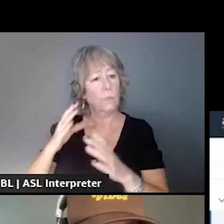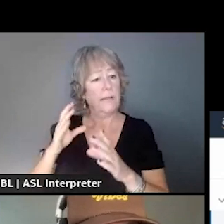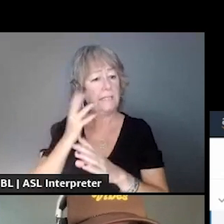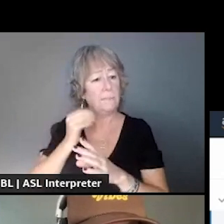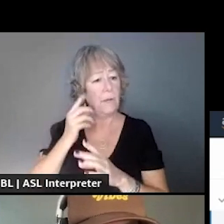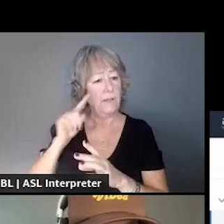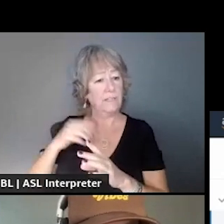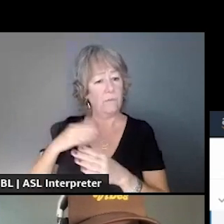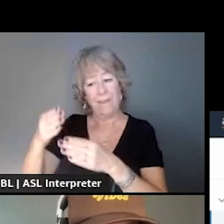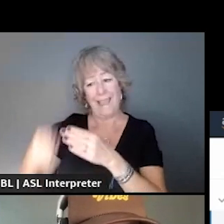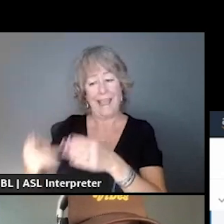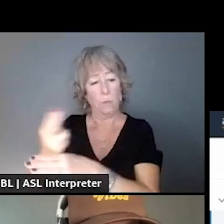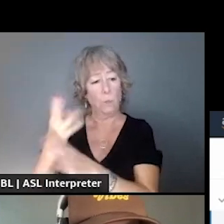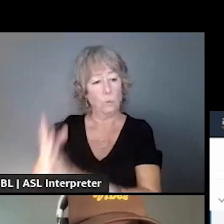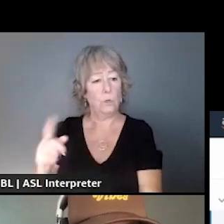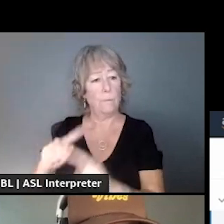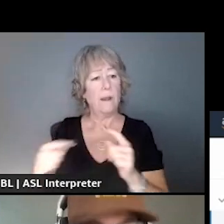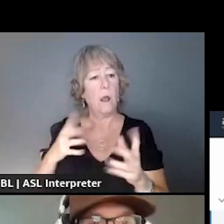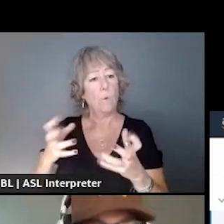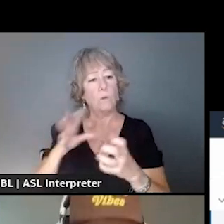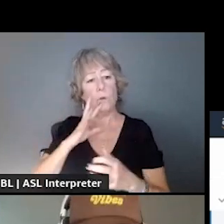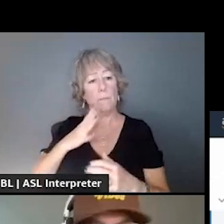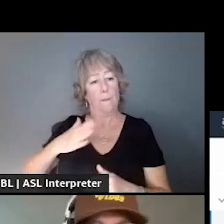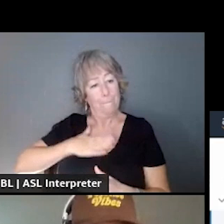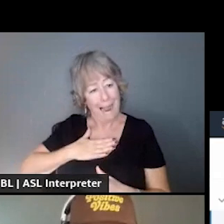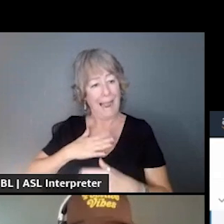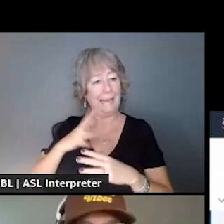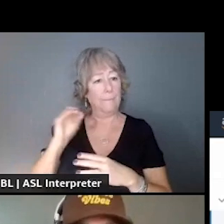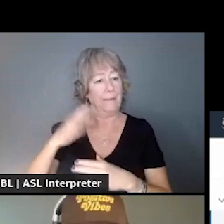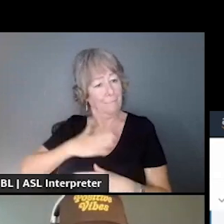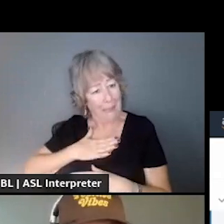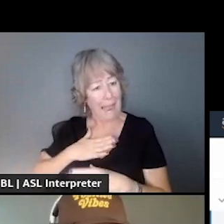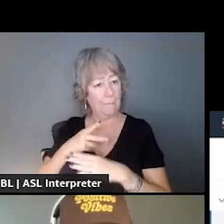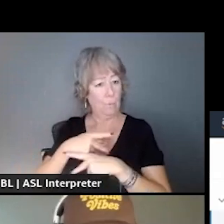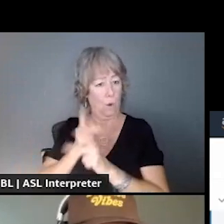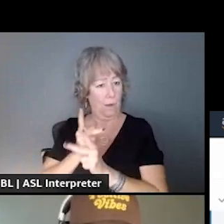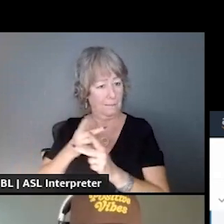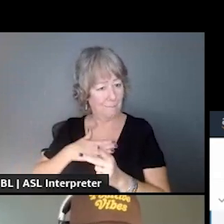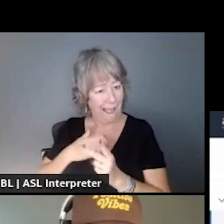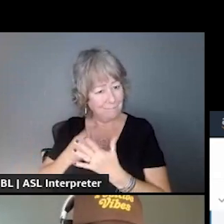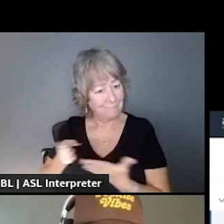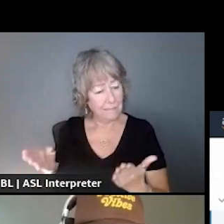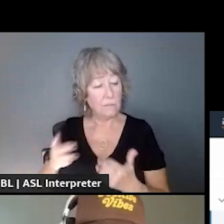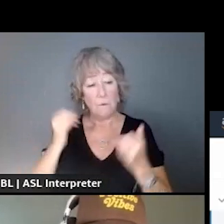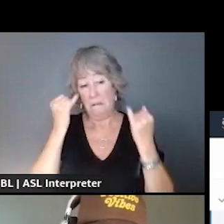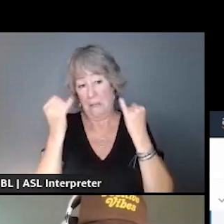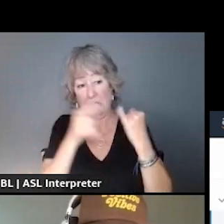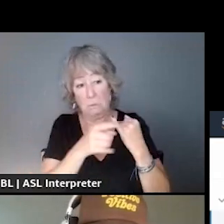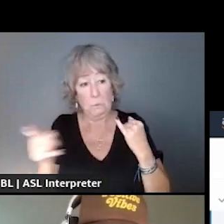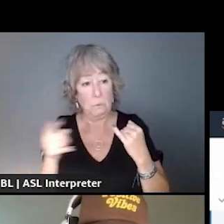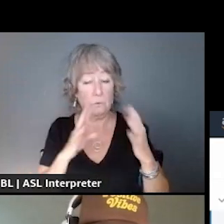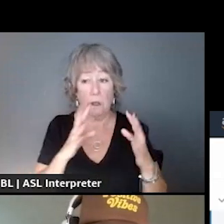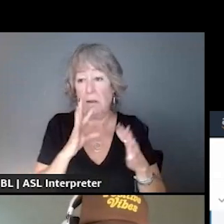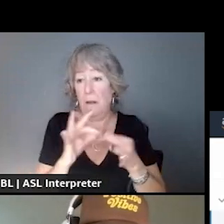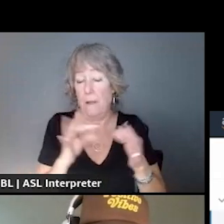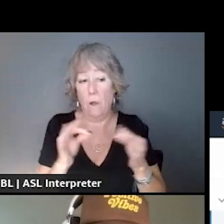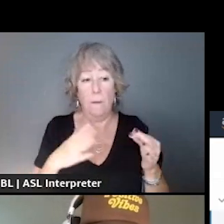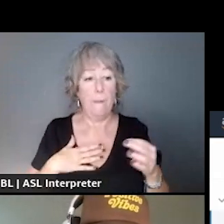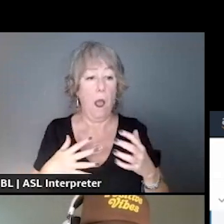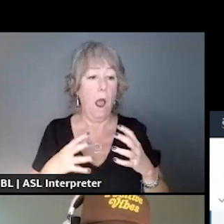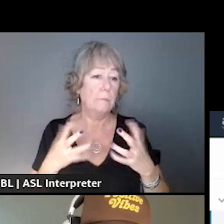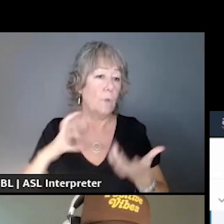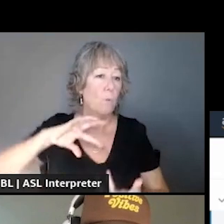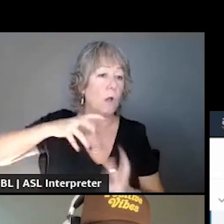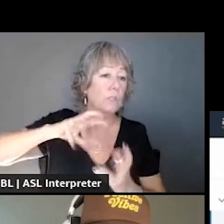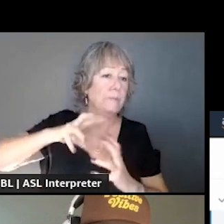talk about my company and the products that my company talks about. Imagine you are talking about my washing machine